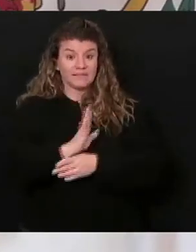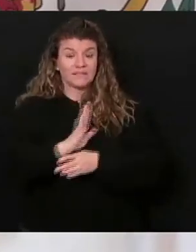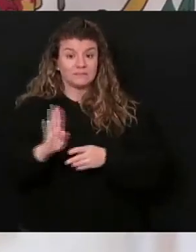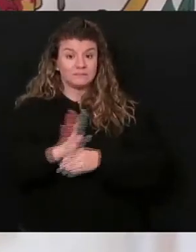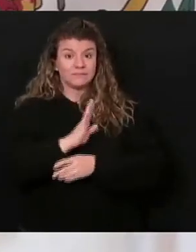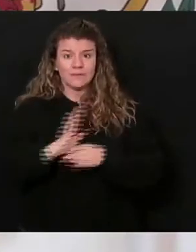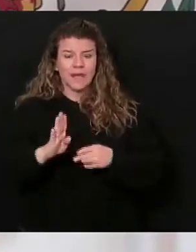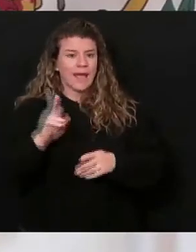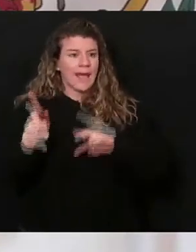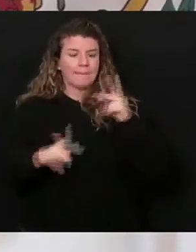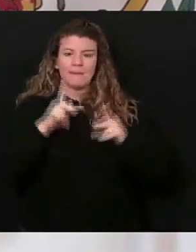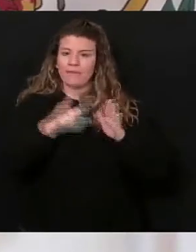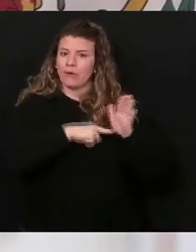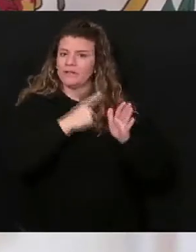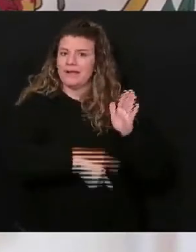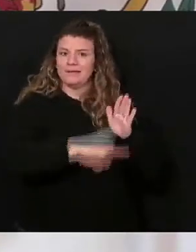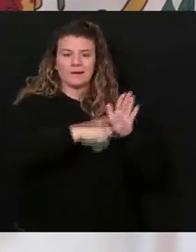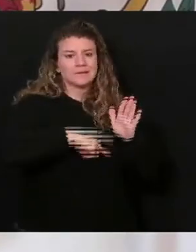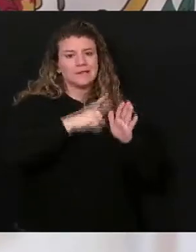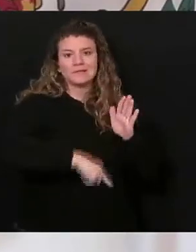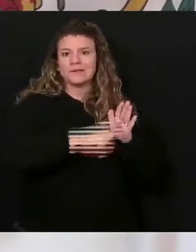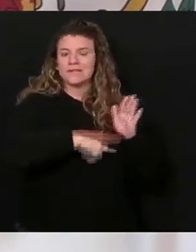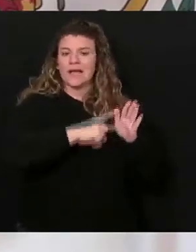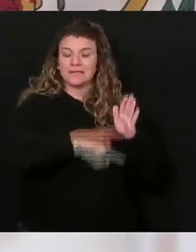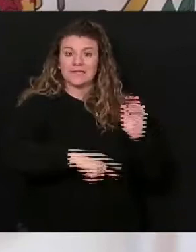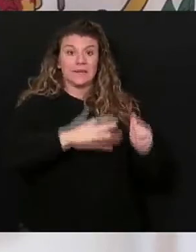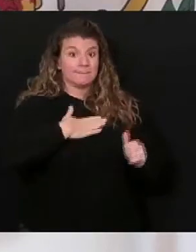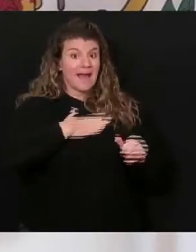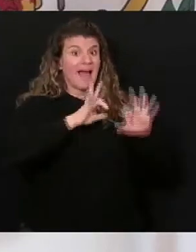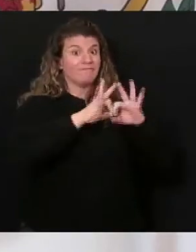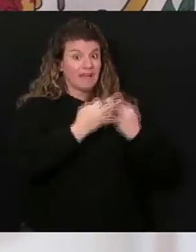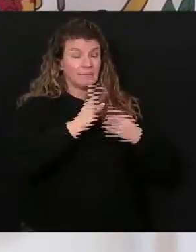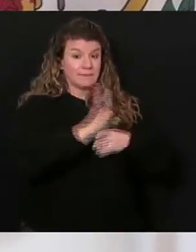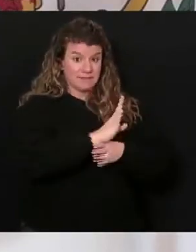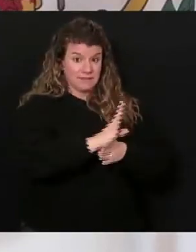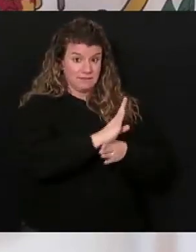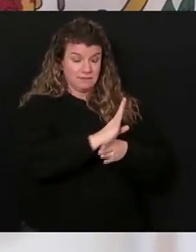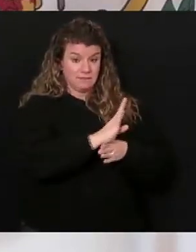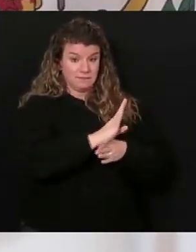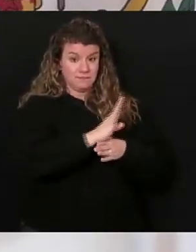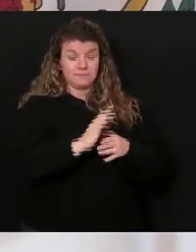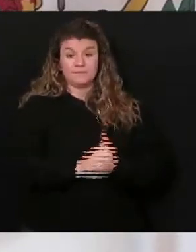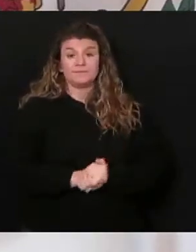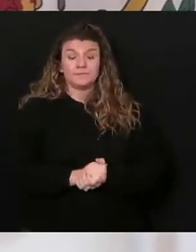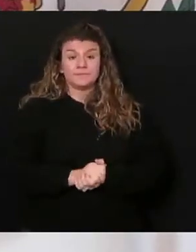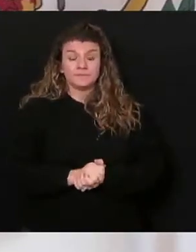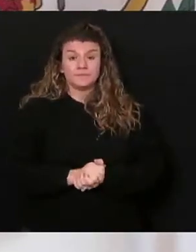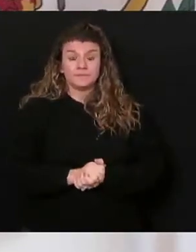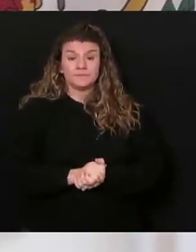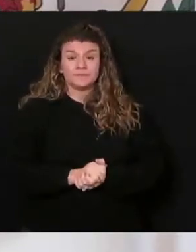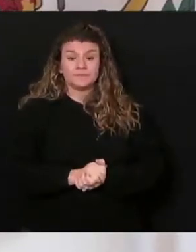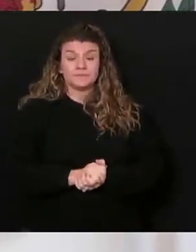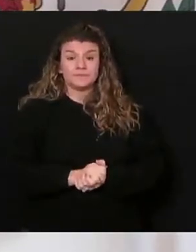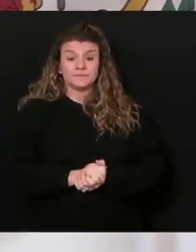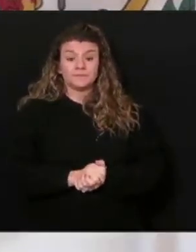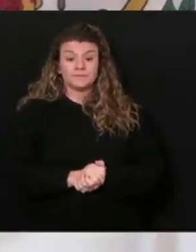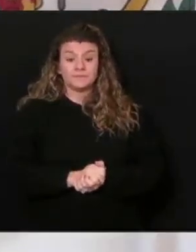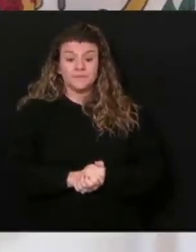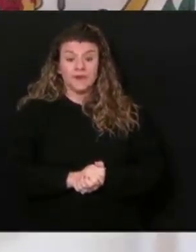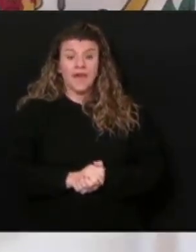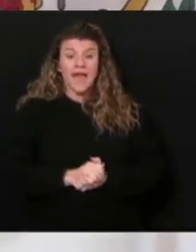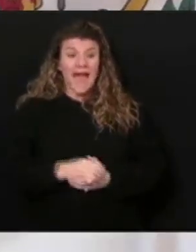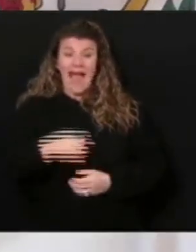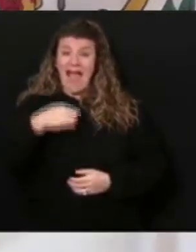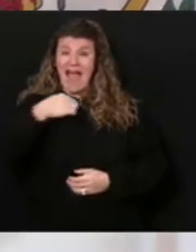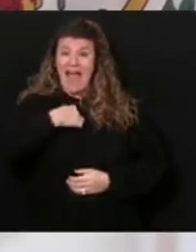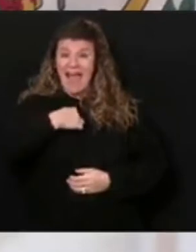for running my family businesses. Well, I'm going to tell you, I run your